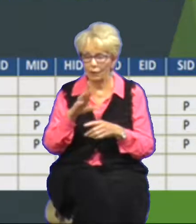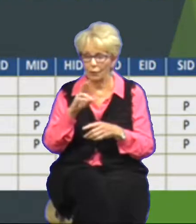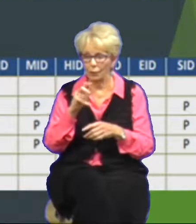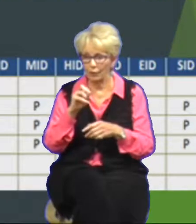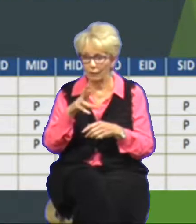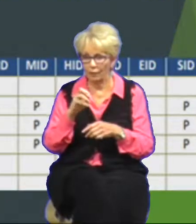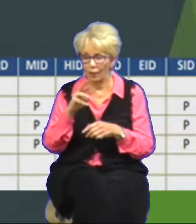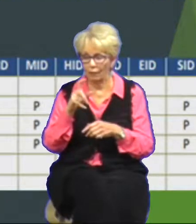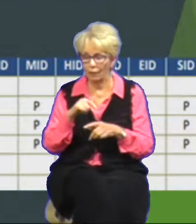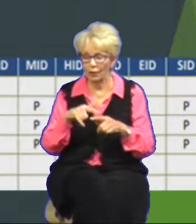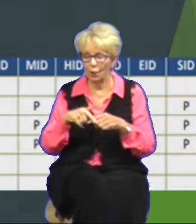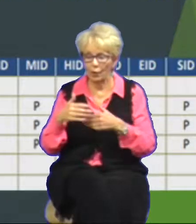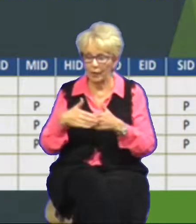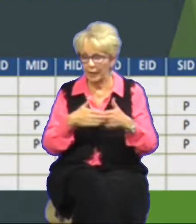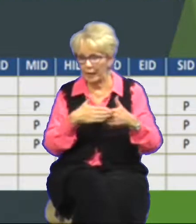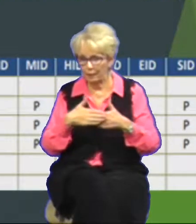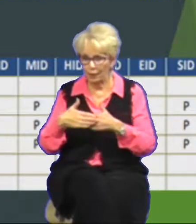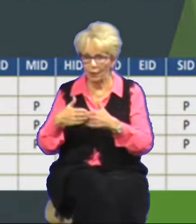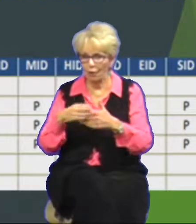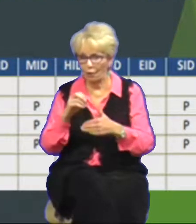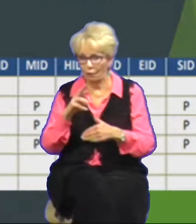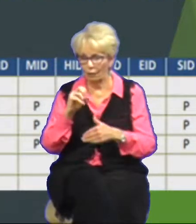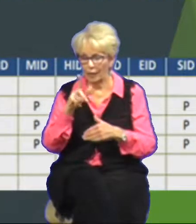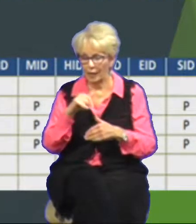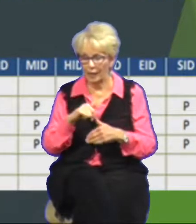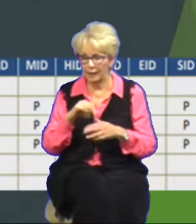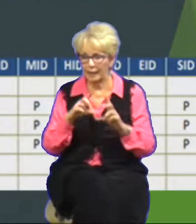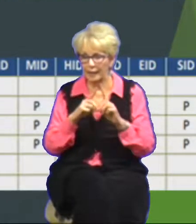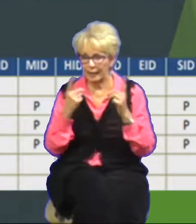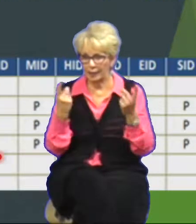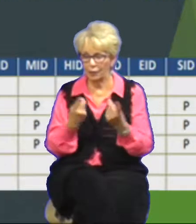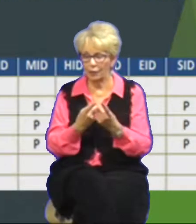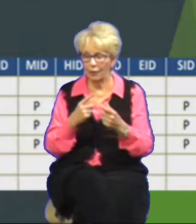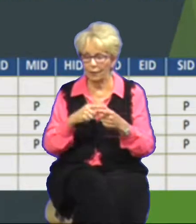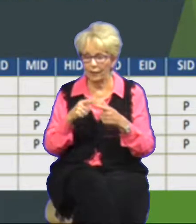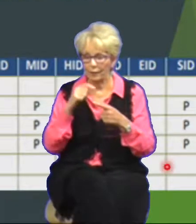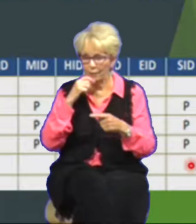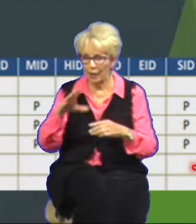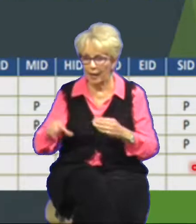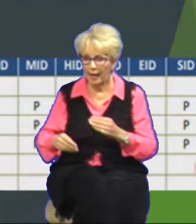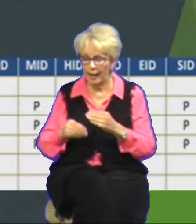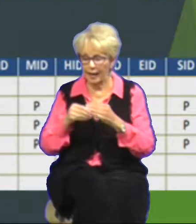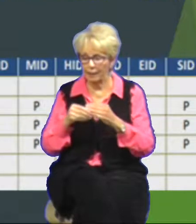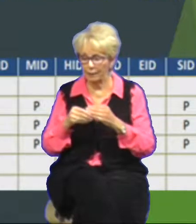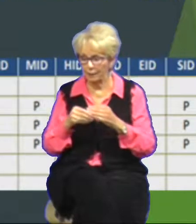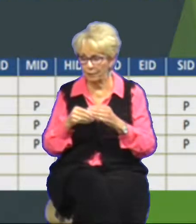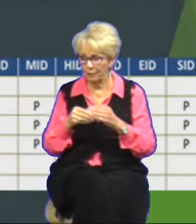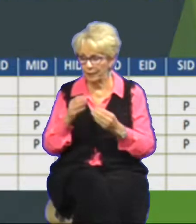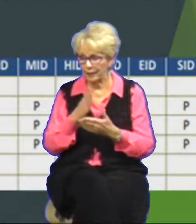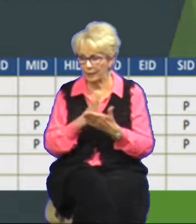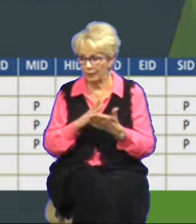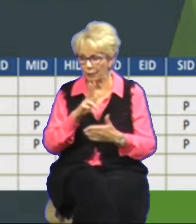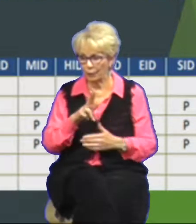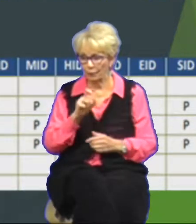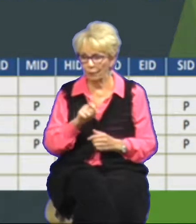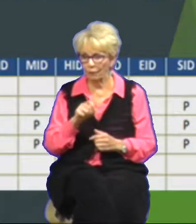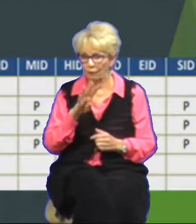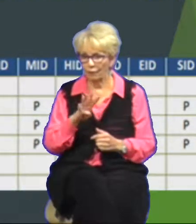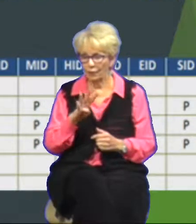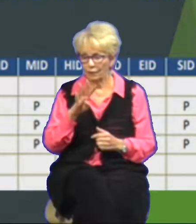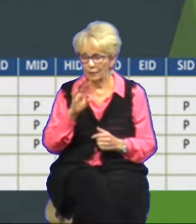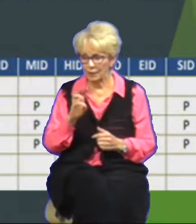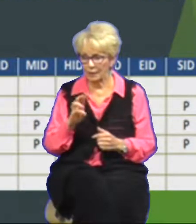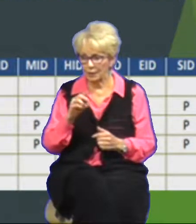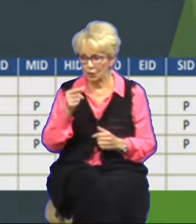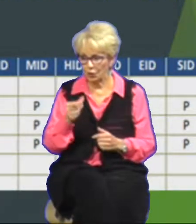the neighborhood conservation overlay district. And then it would add section